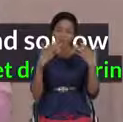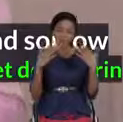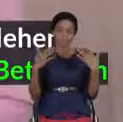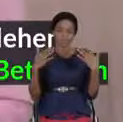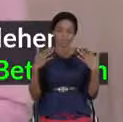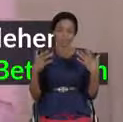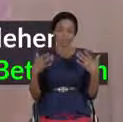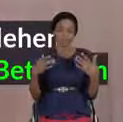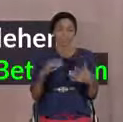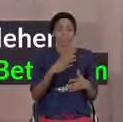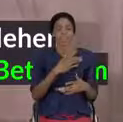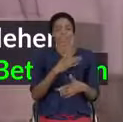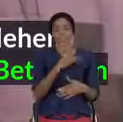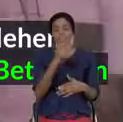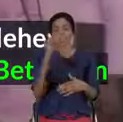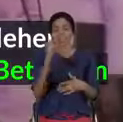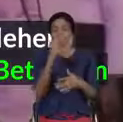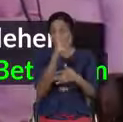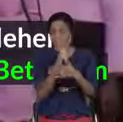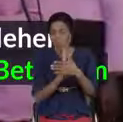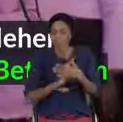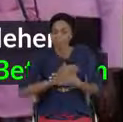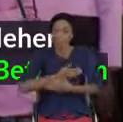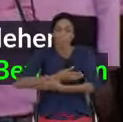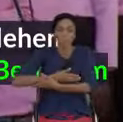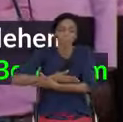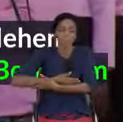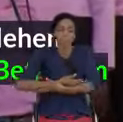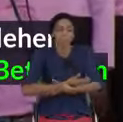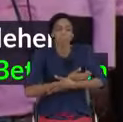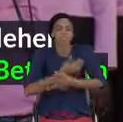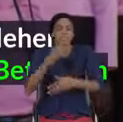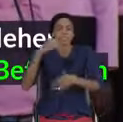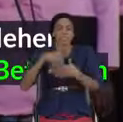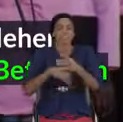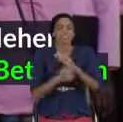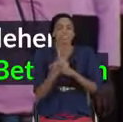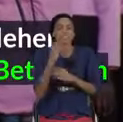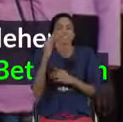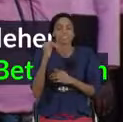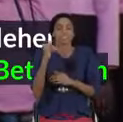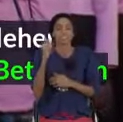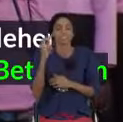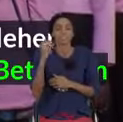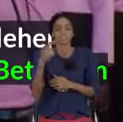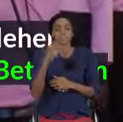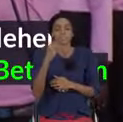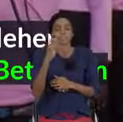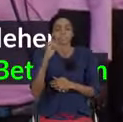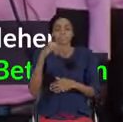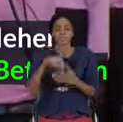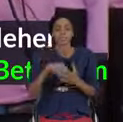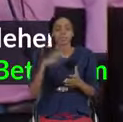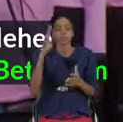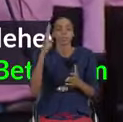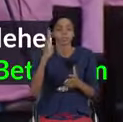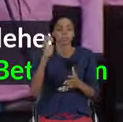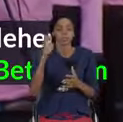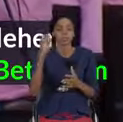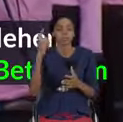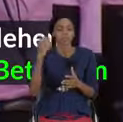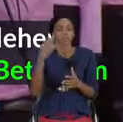sorrow, an humble babe in a manger in